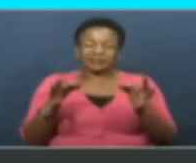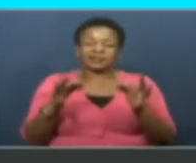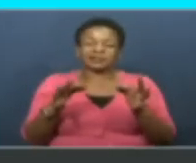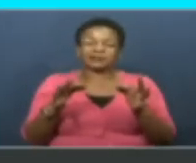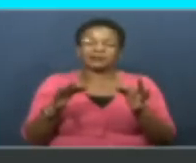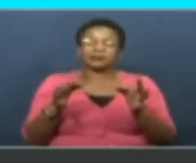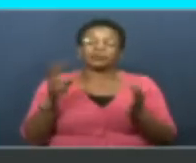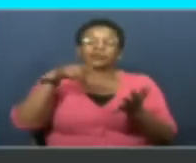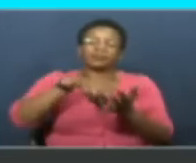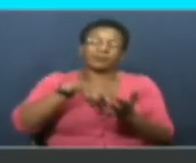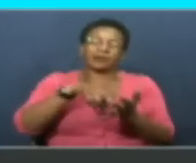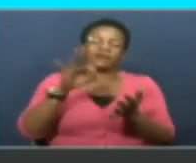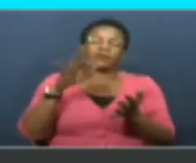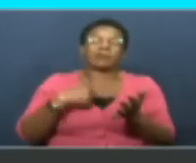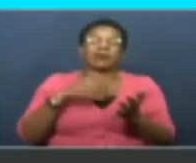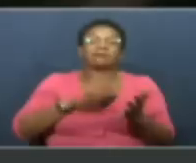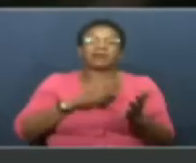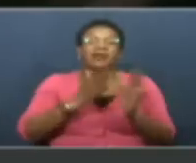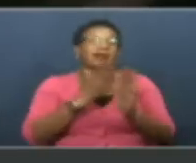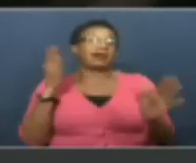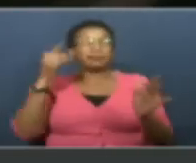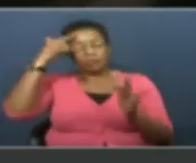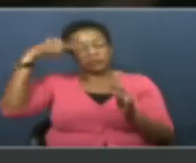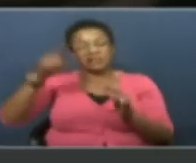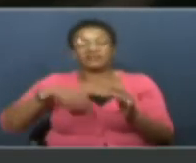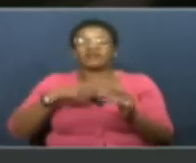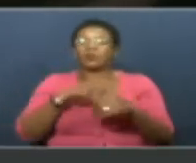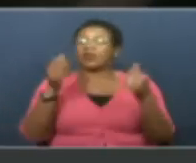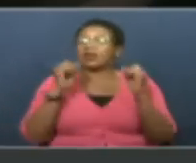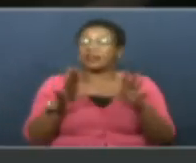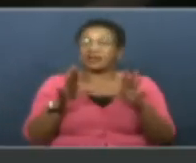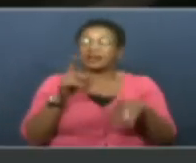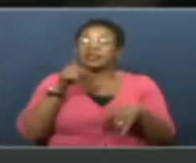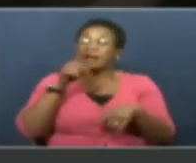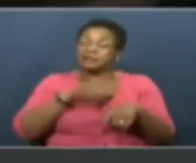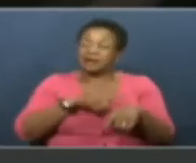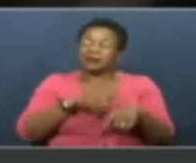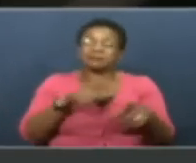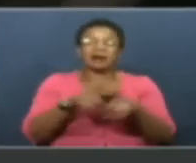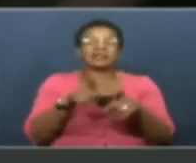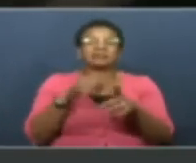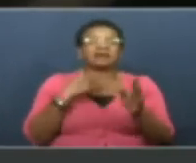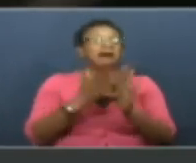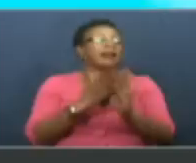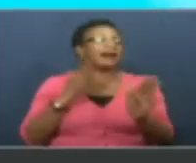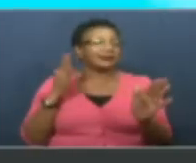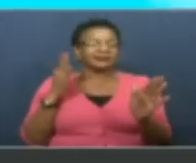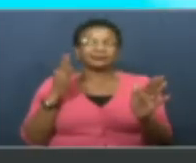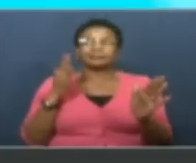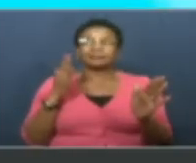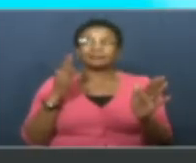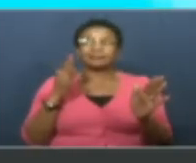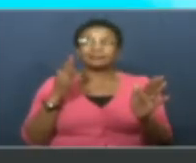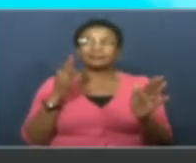my mom line, because hakuwa na feel poor. So at that time, as I was still